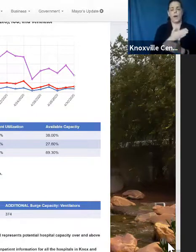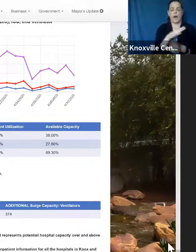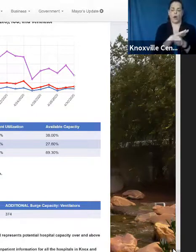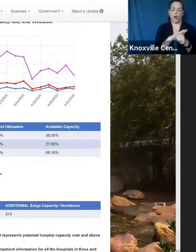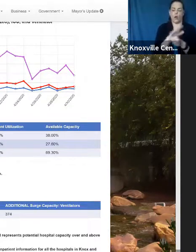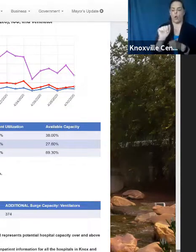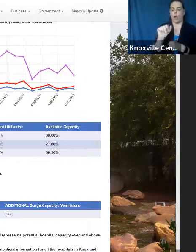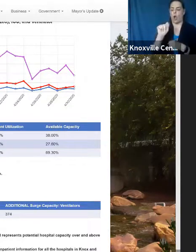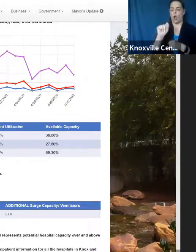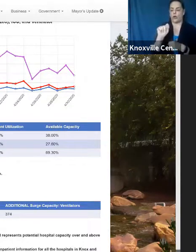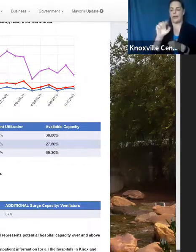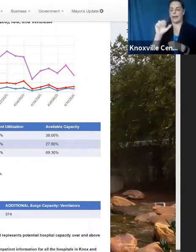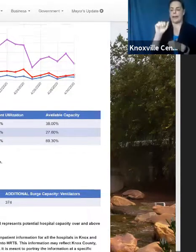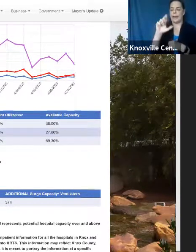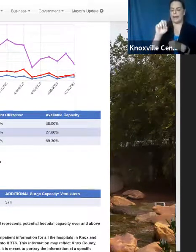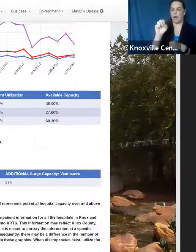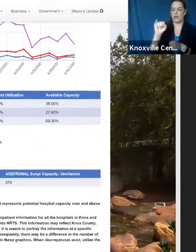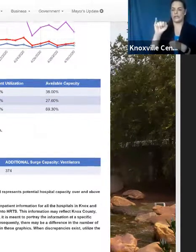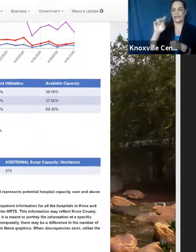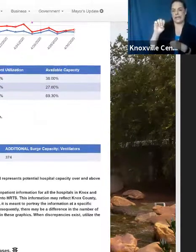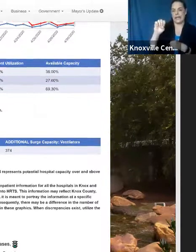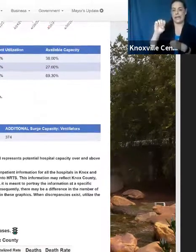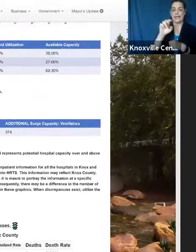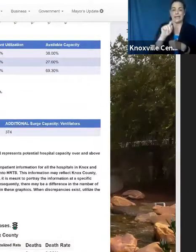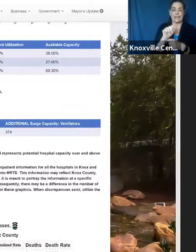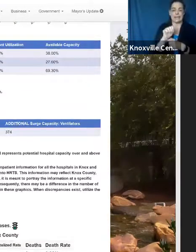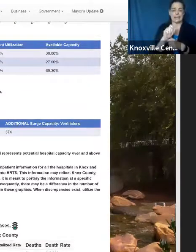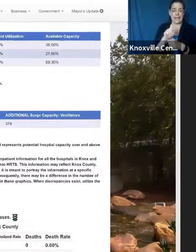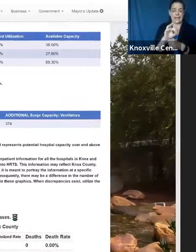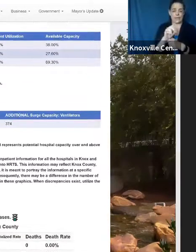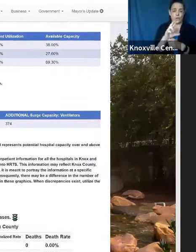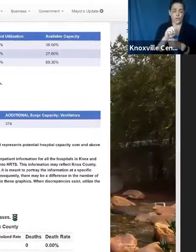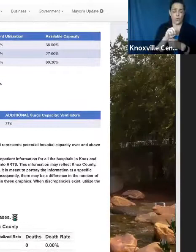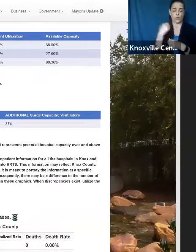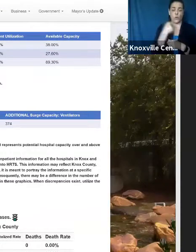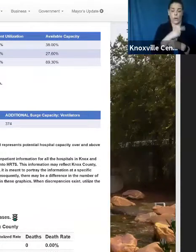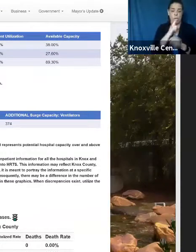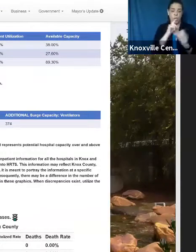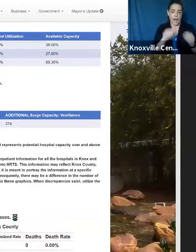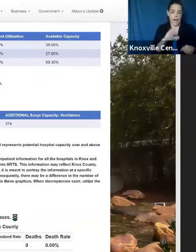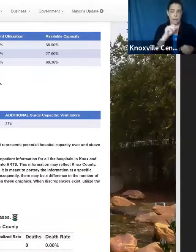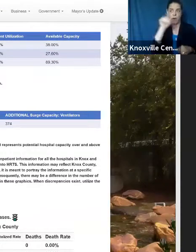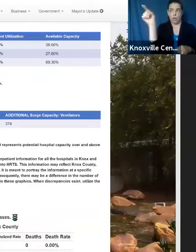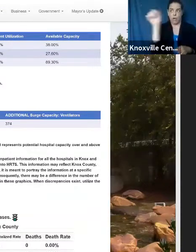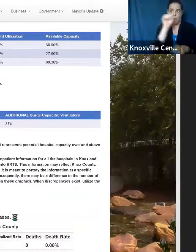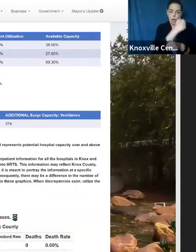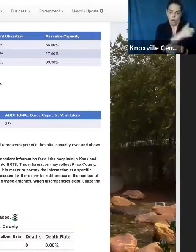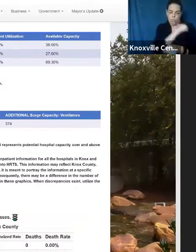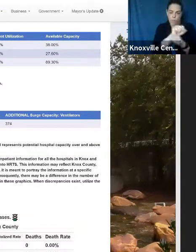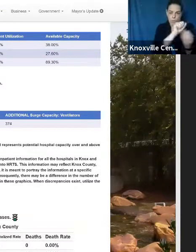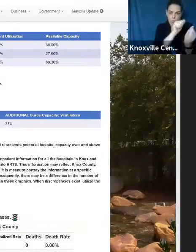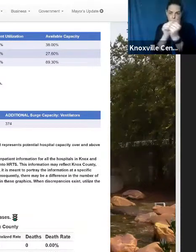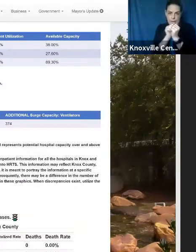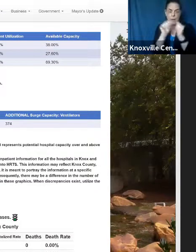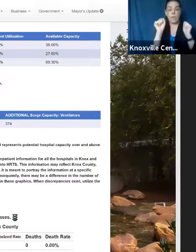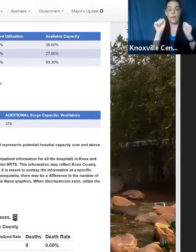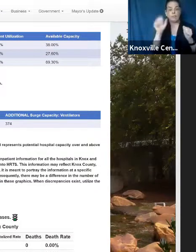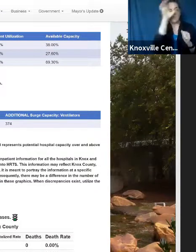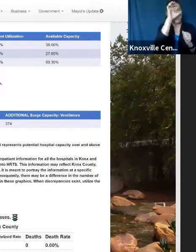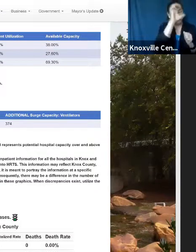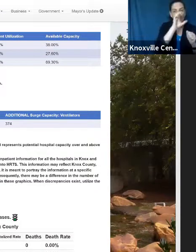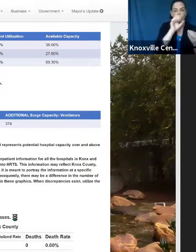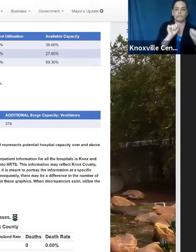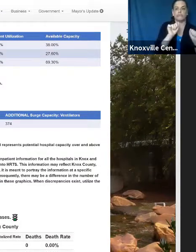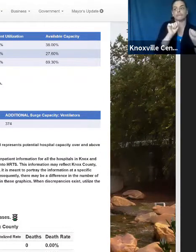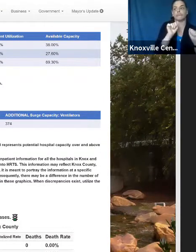site task force, we were able, and the hospitals worked together, and were able to identify additional surge capacity that could be